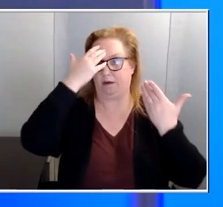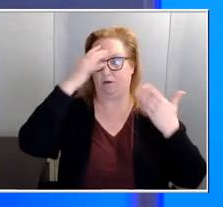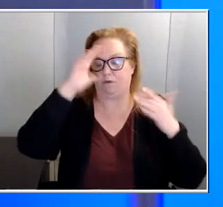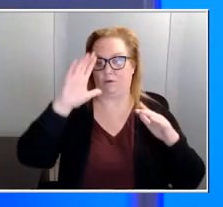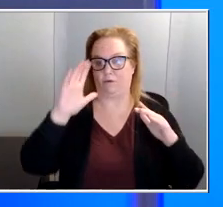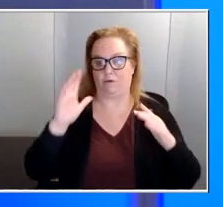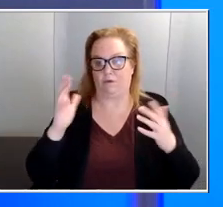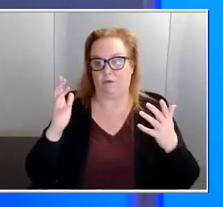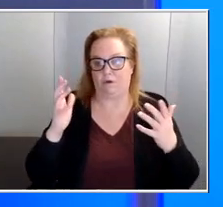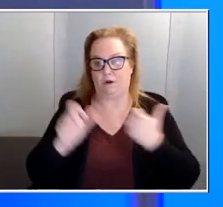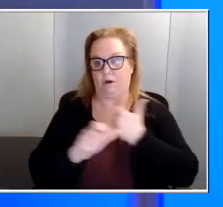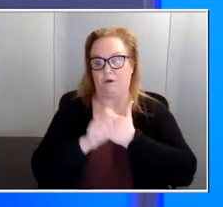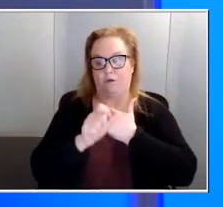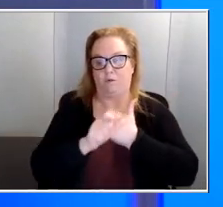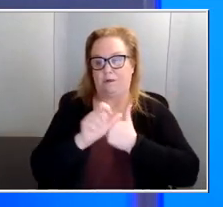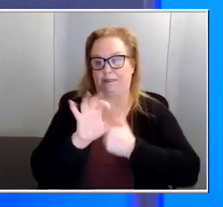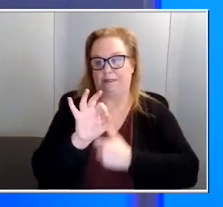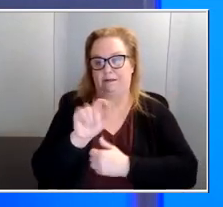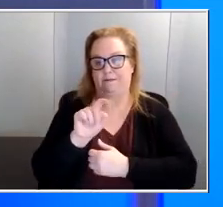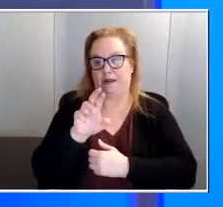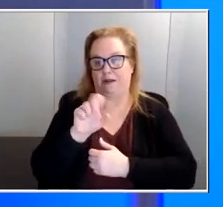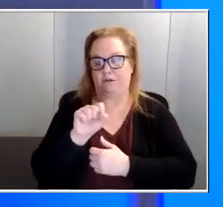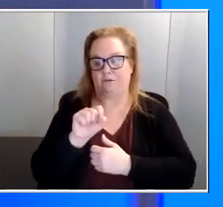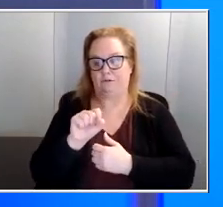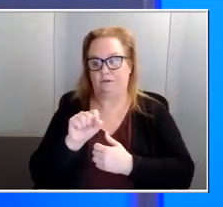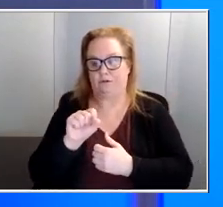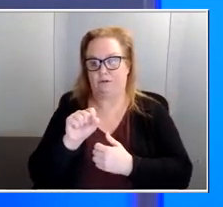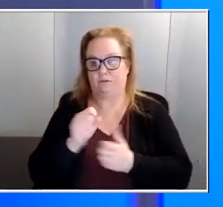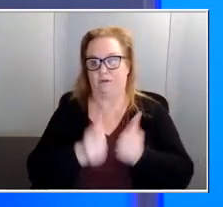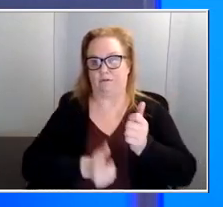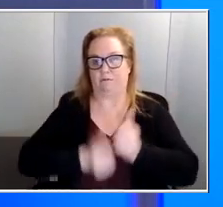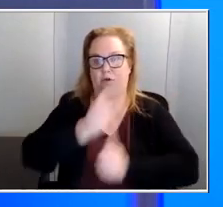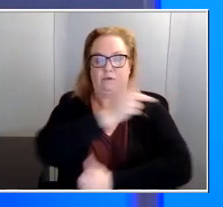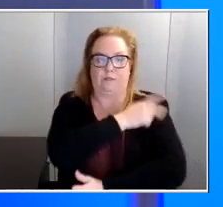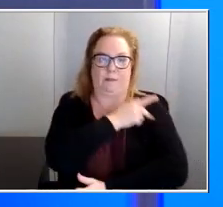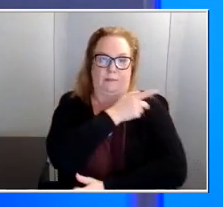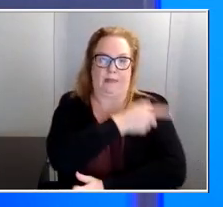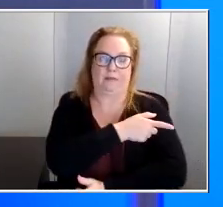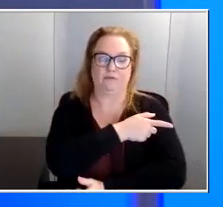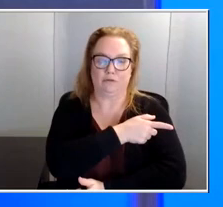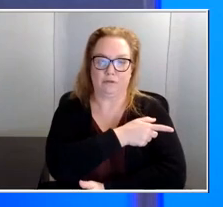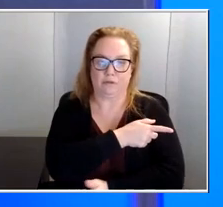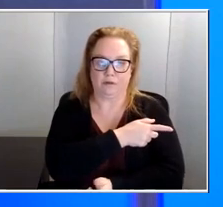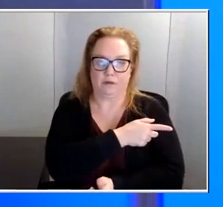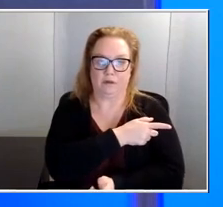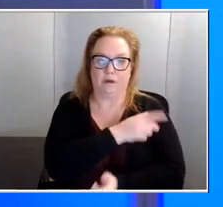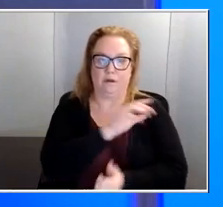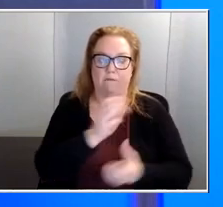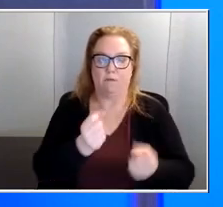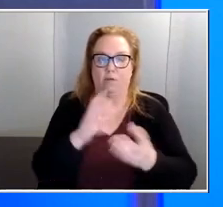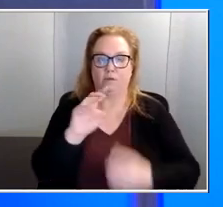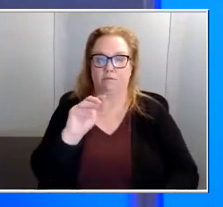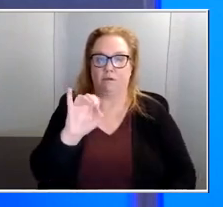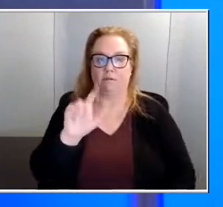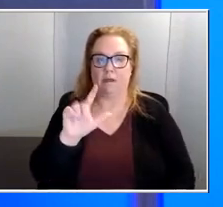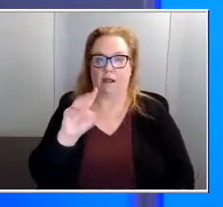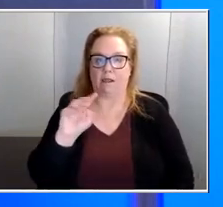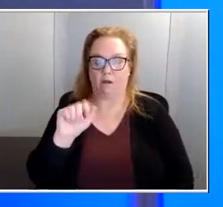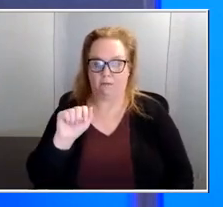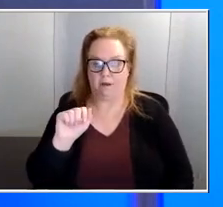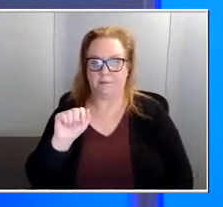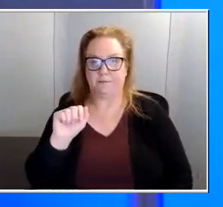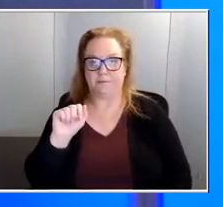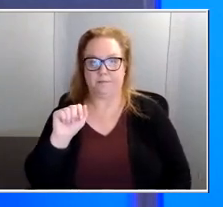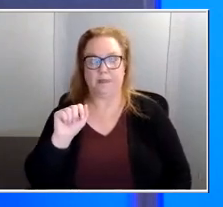the risk factors are for the majority of patients, what drives multiple myeloma. It's an area of